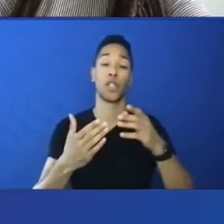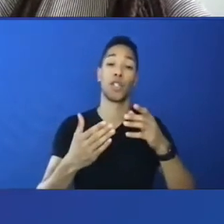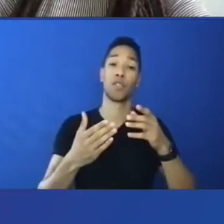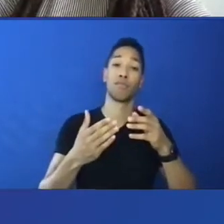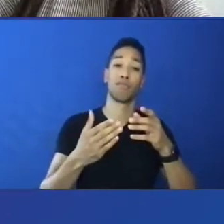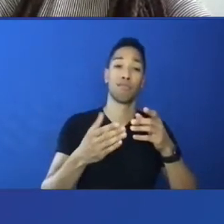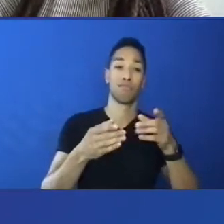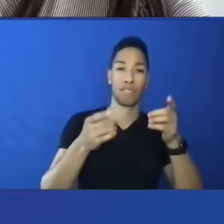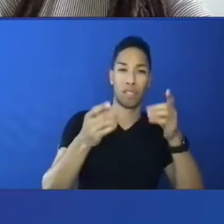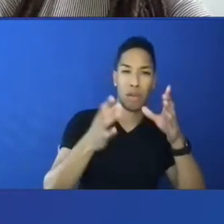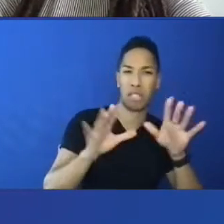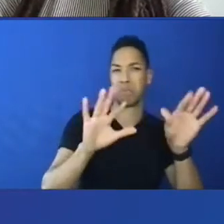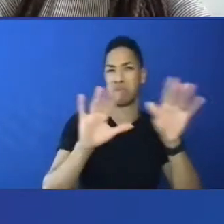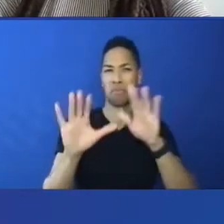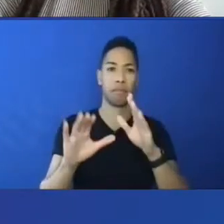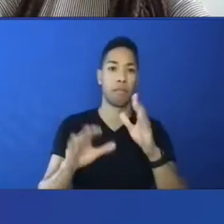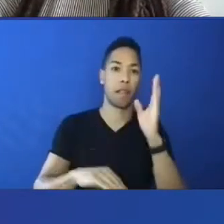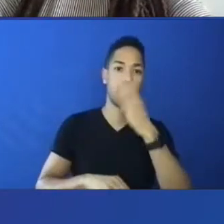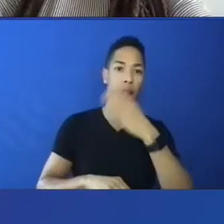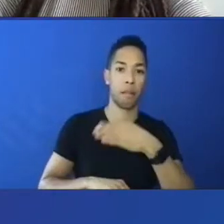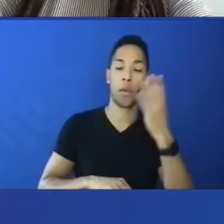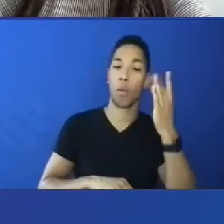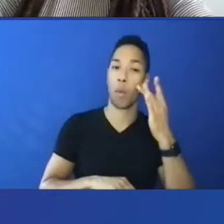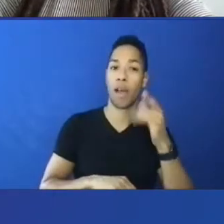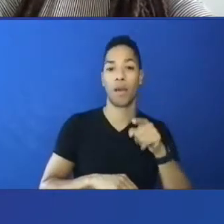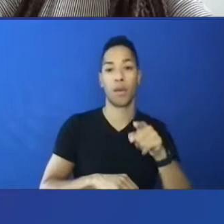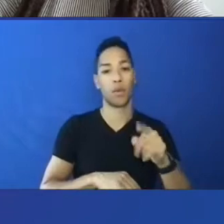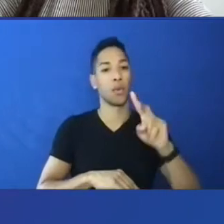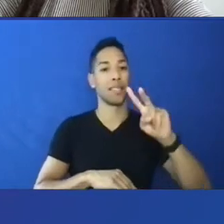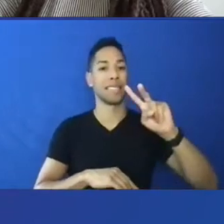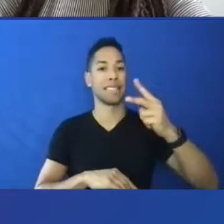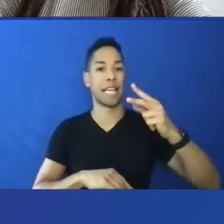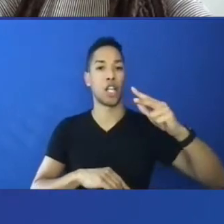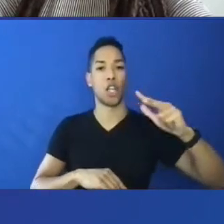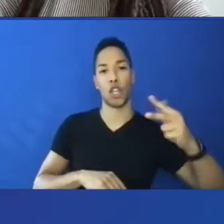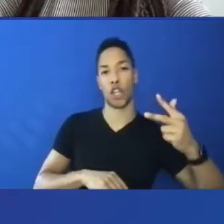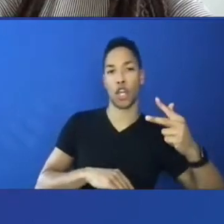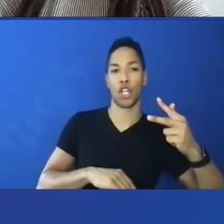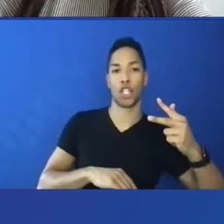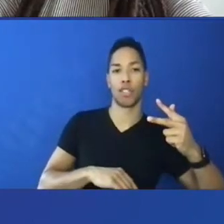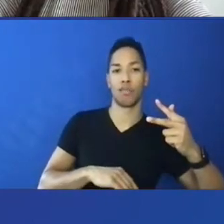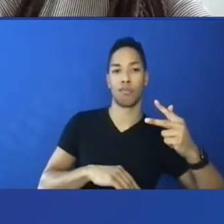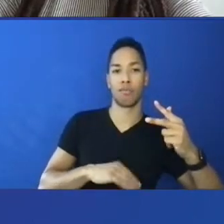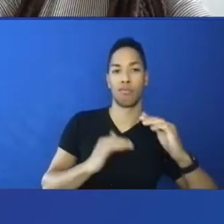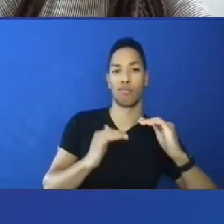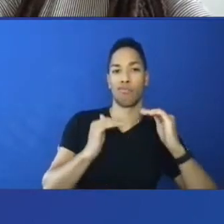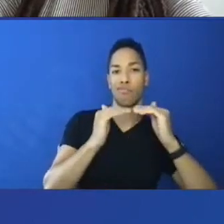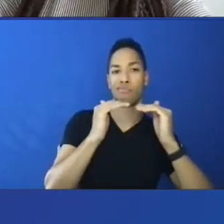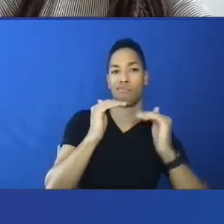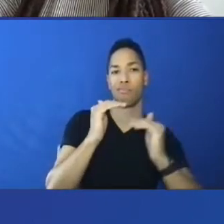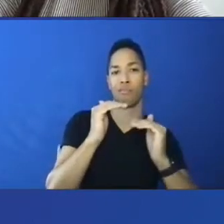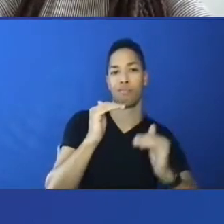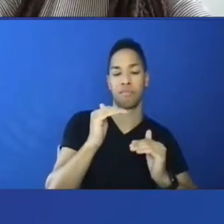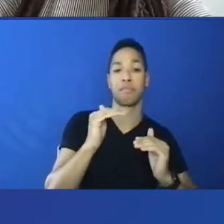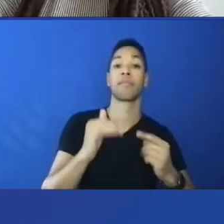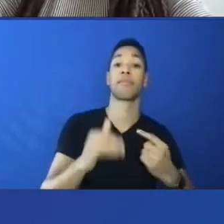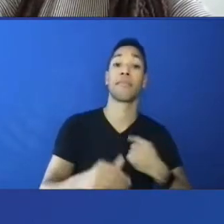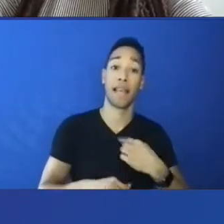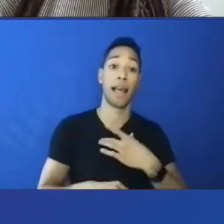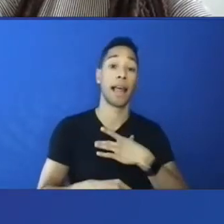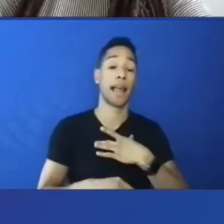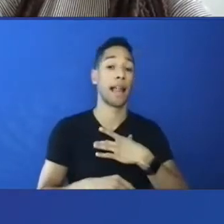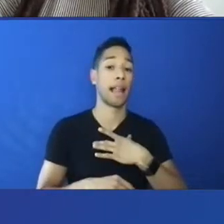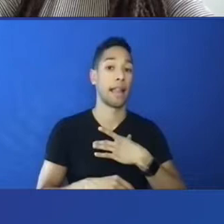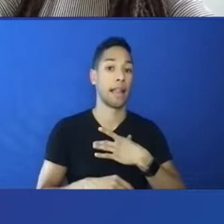of overlooked because people peg you as like second to command, third in command. And I invite organizations